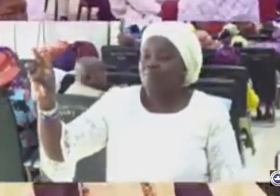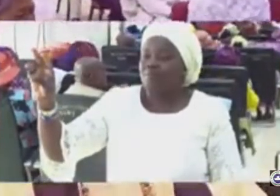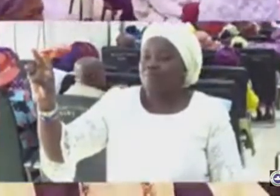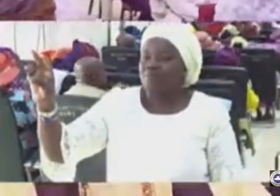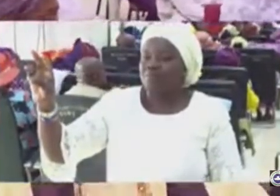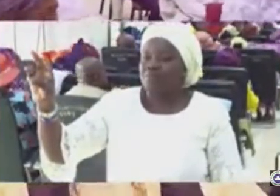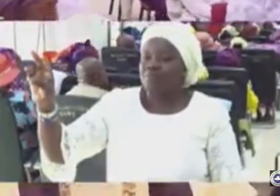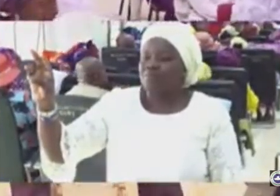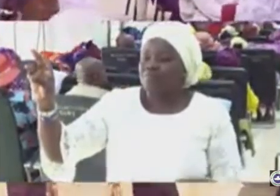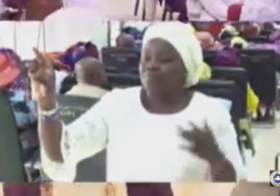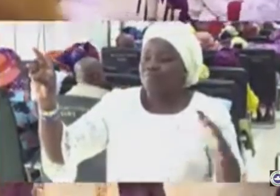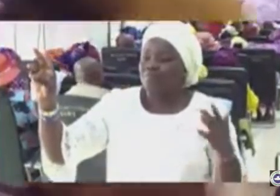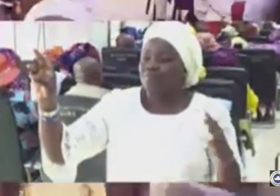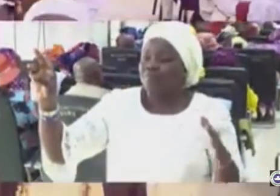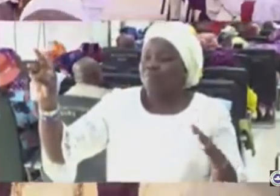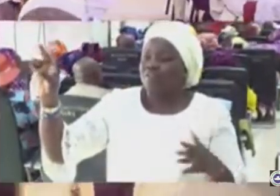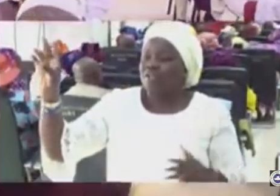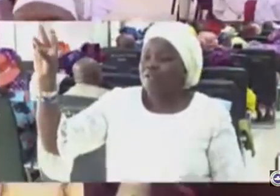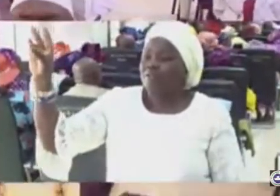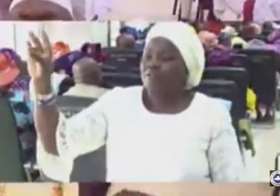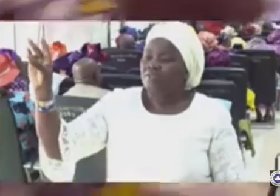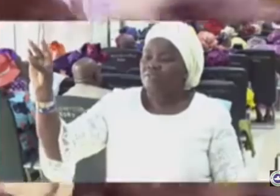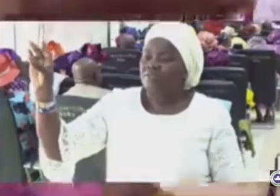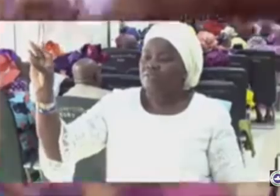Thank you, Jesus. 7.